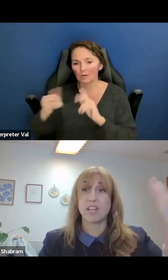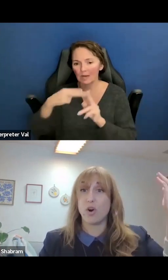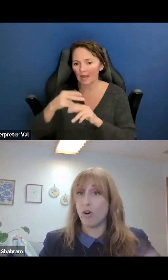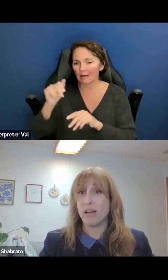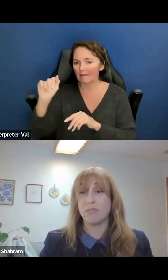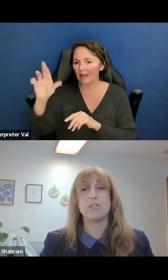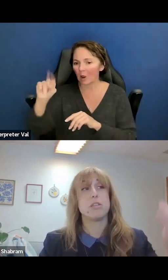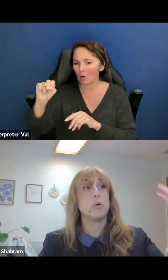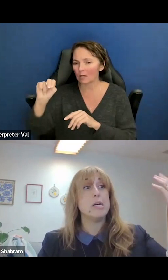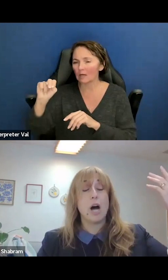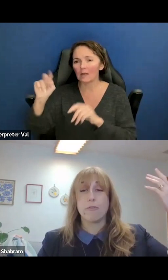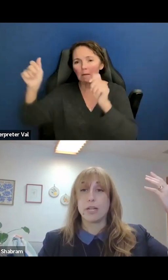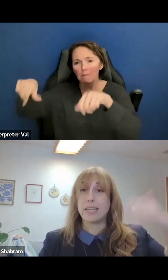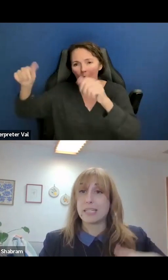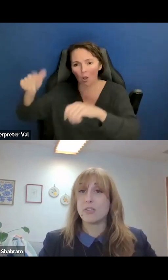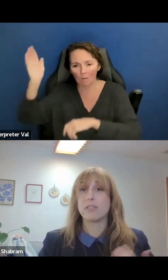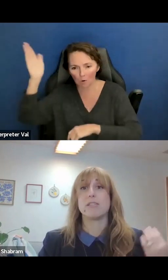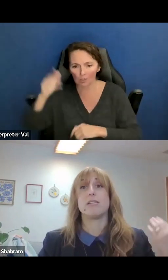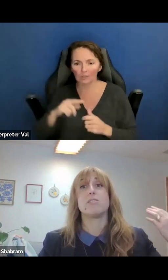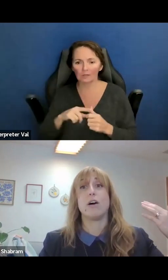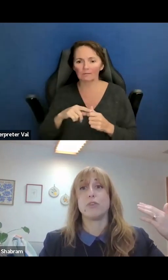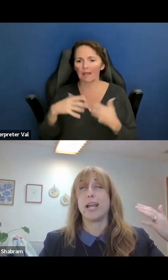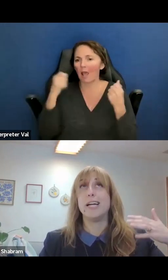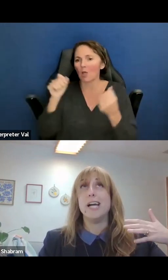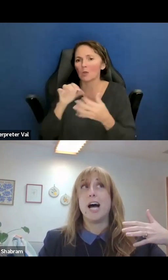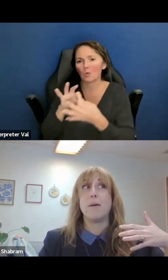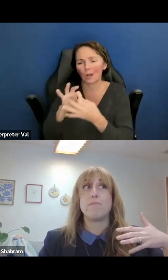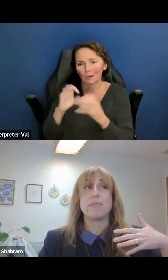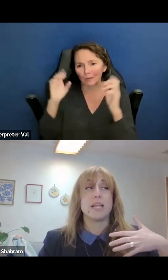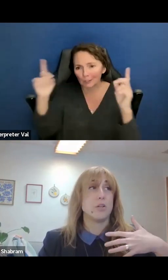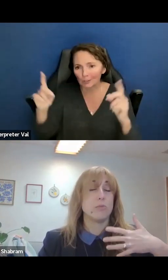for staff at all levels. So offering technical assistance, offering